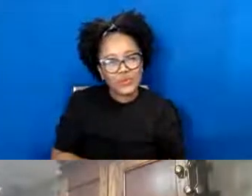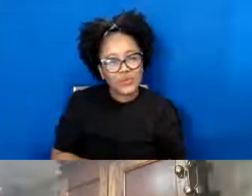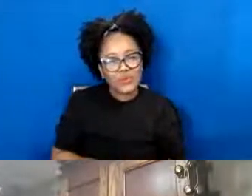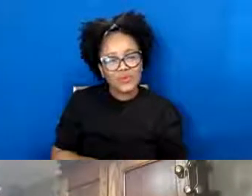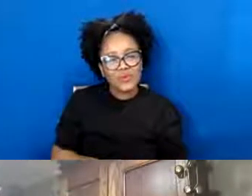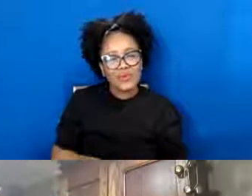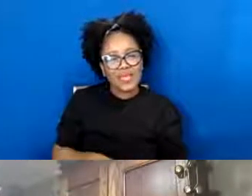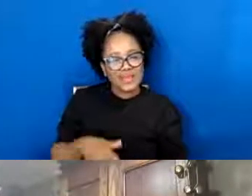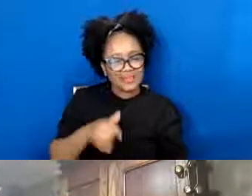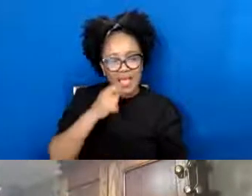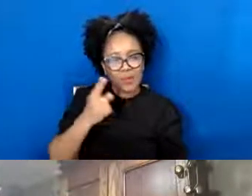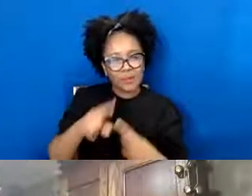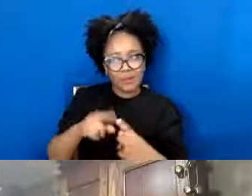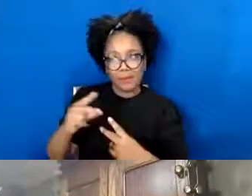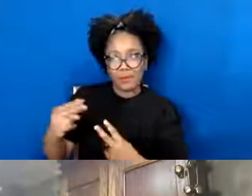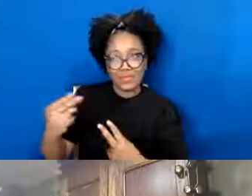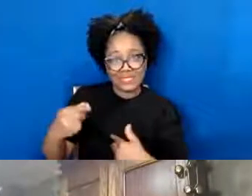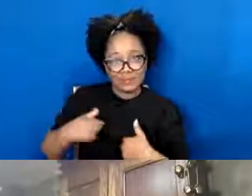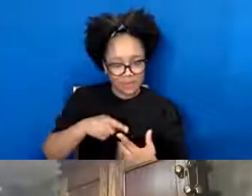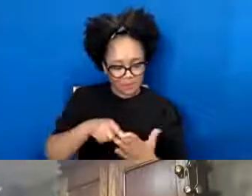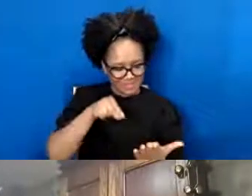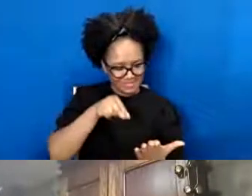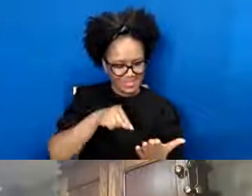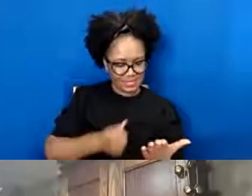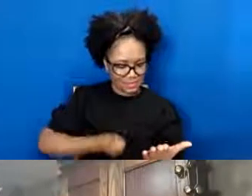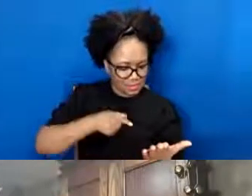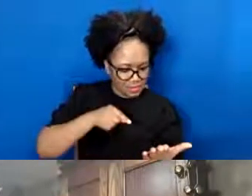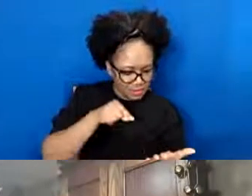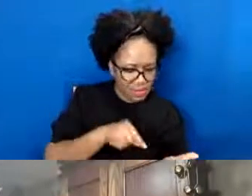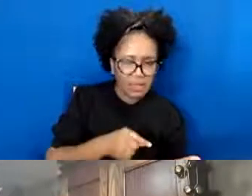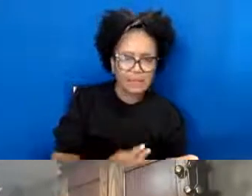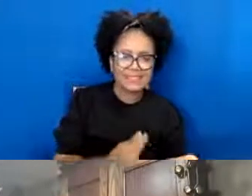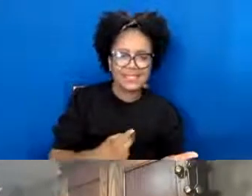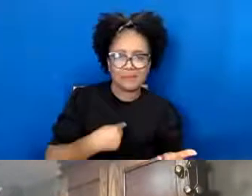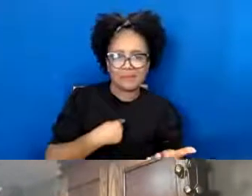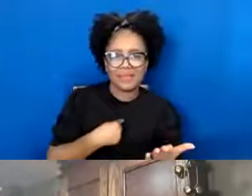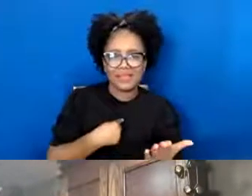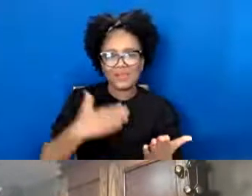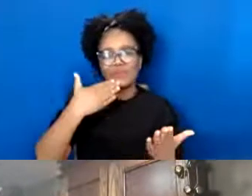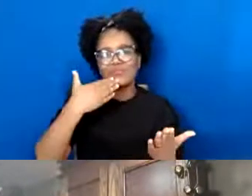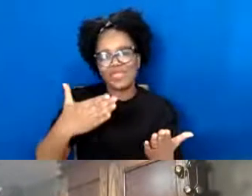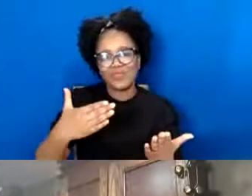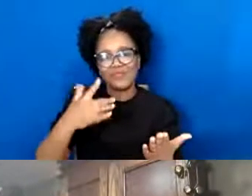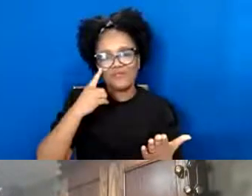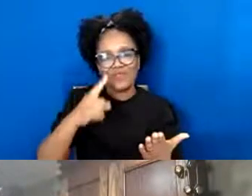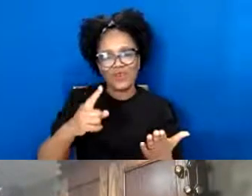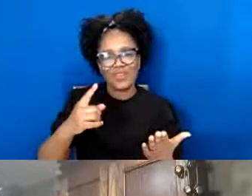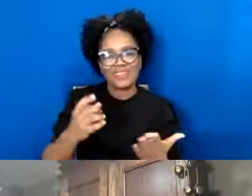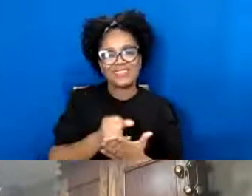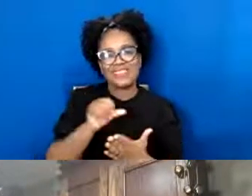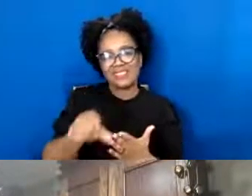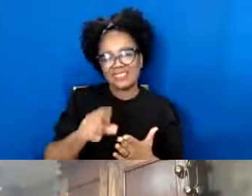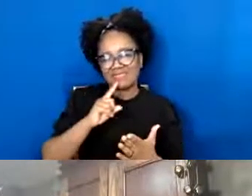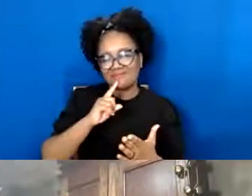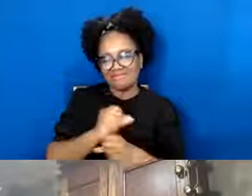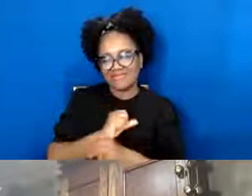me. So anyway, I just want to thank y'all for taking the exercise seriously. I was told I needed to leave enough time for questions and answers,